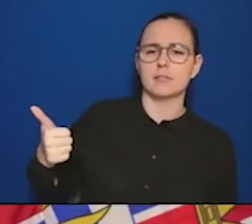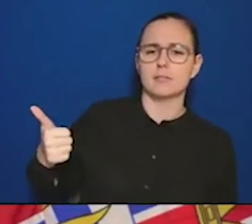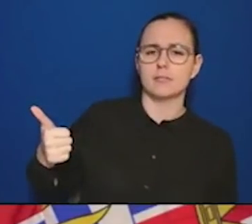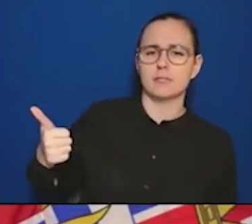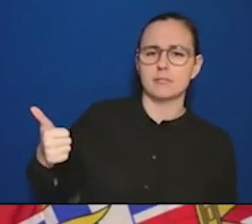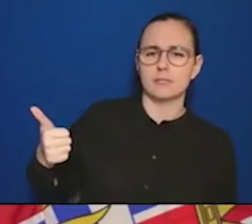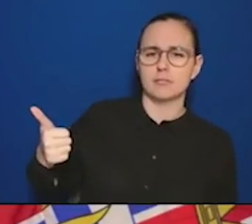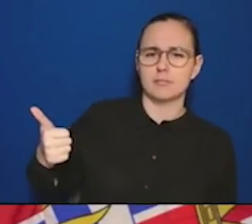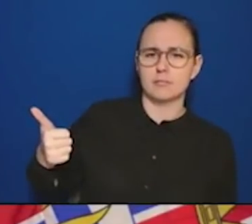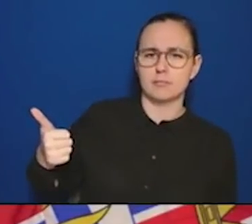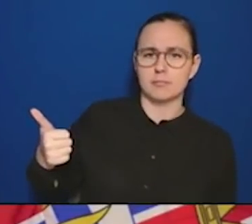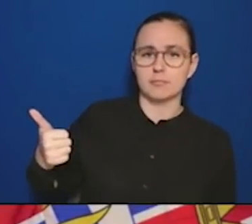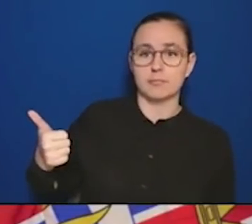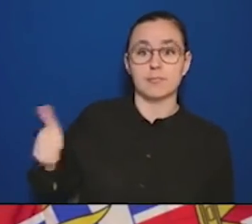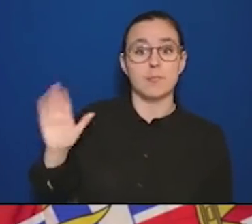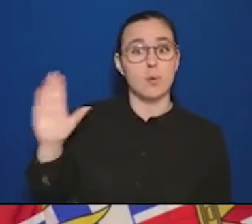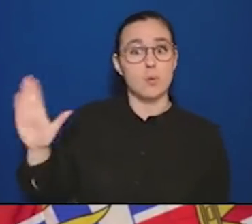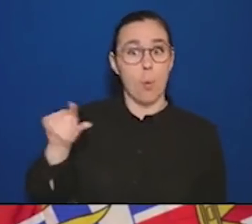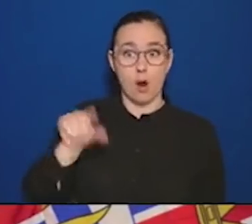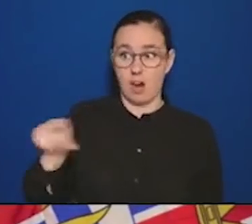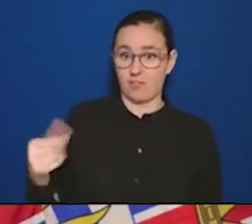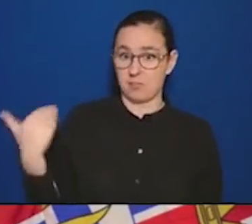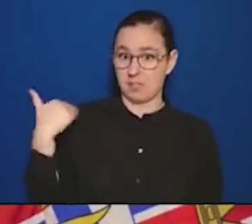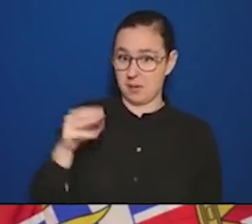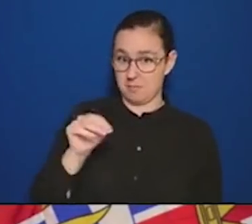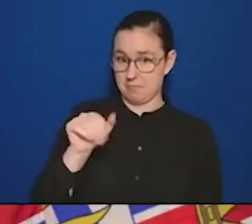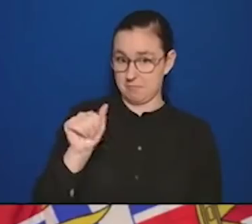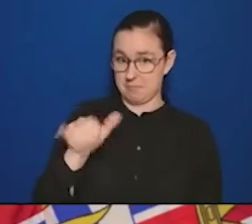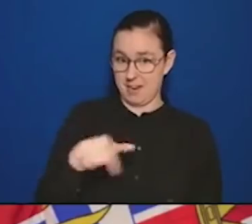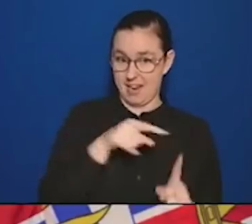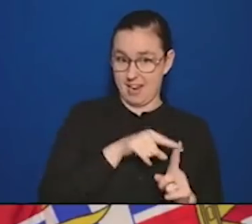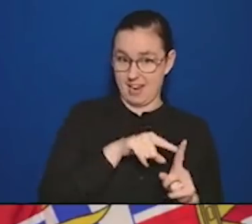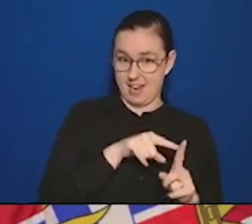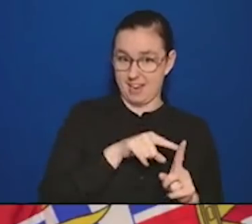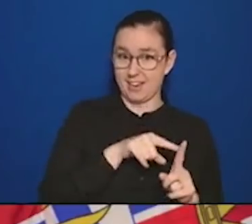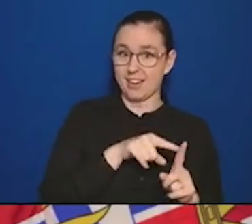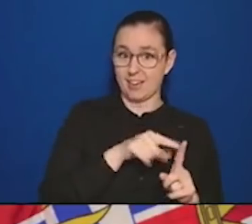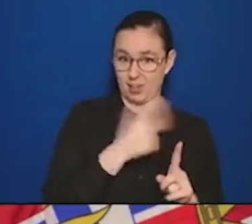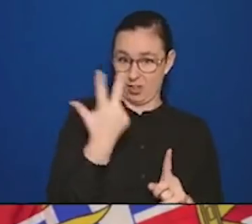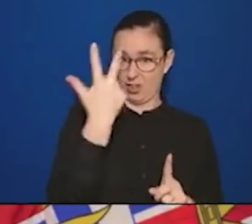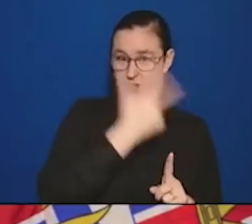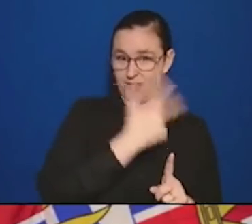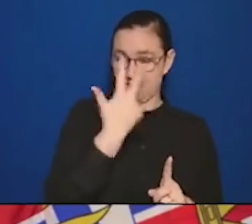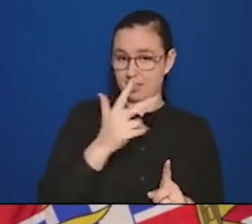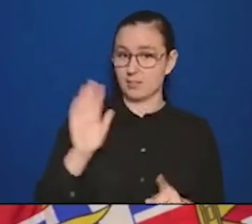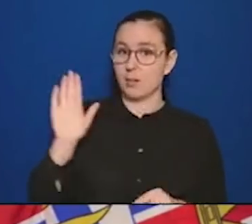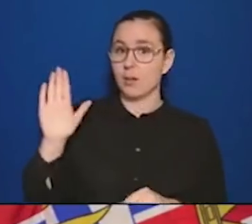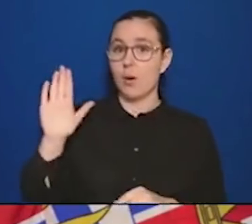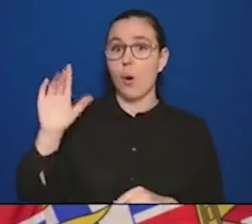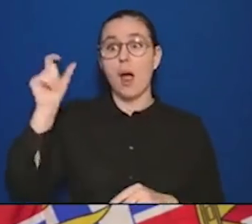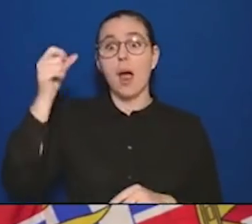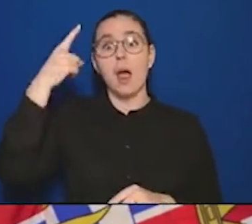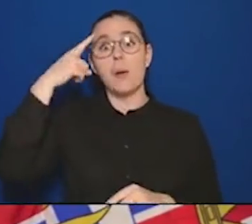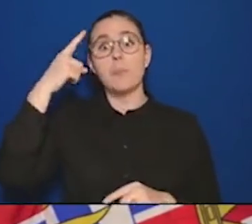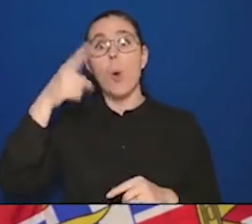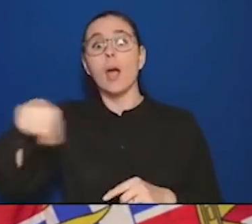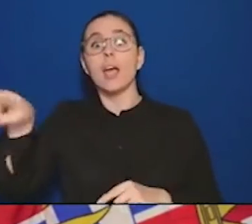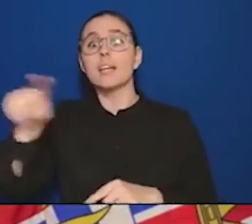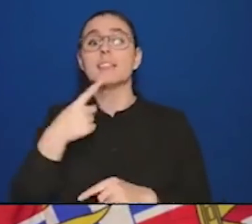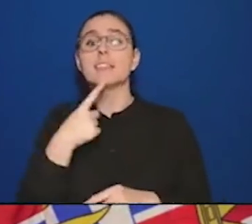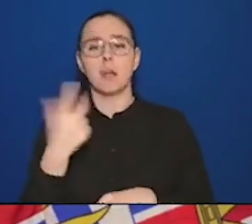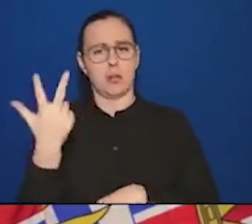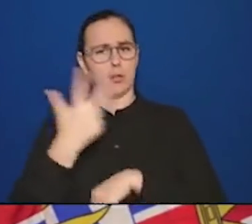3-day program, the Premier said that 3 days were enough time to feel sick from COVID, get tested for COVID, get the results, and